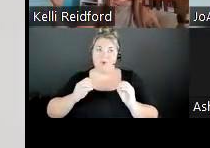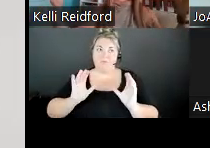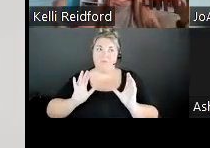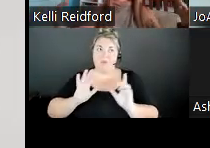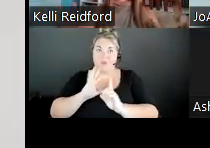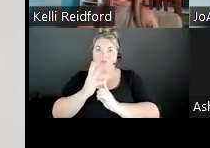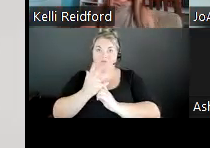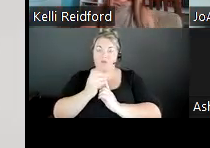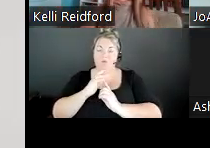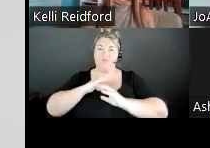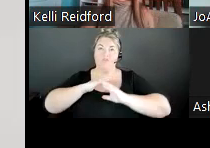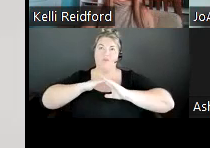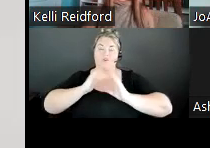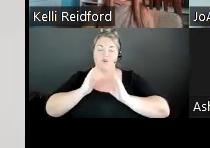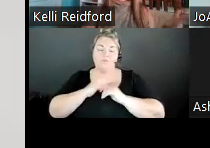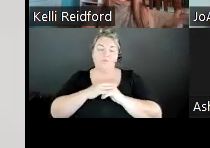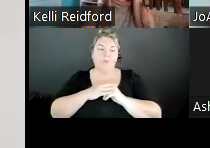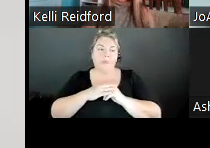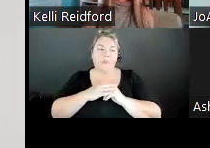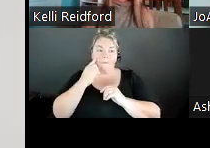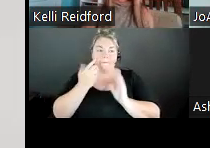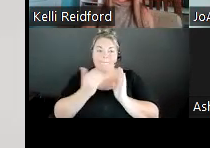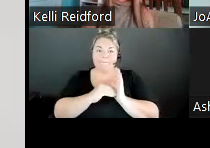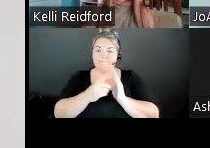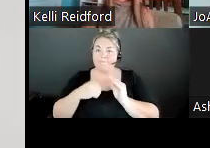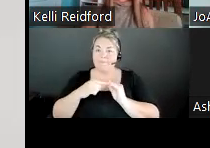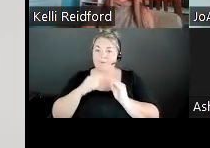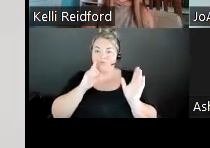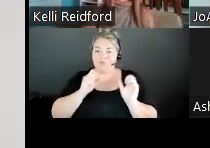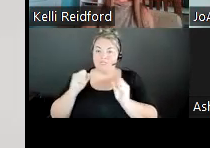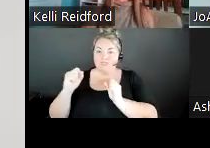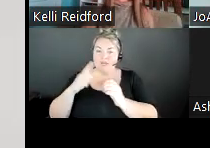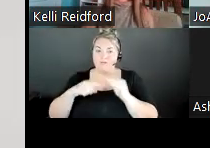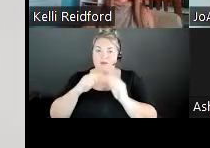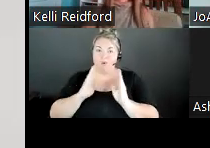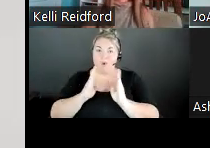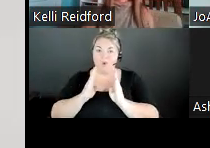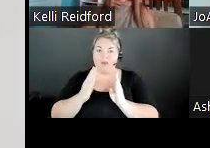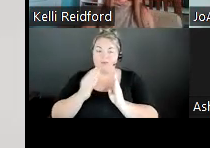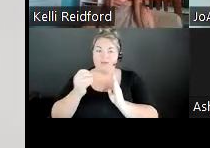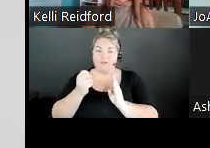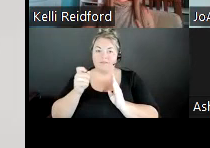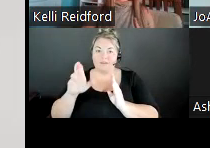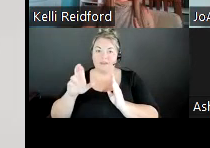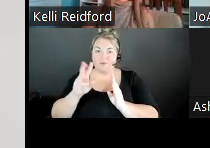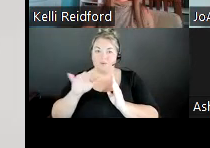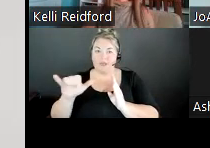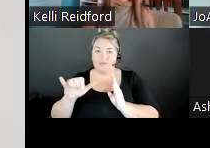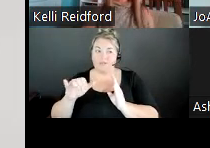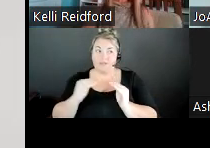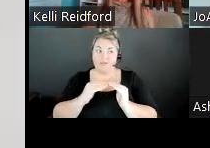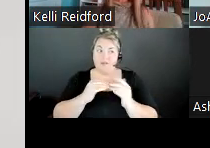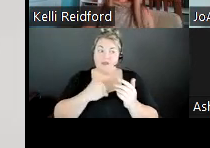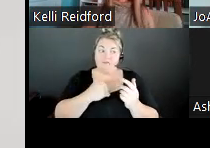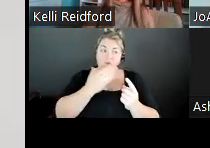claustrophobic or sheltered. Thinking, again, about strategically about the hallways and stairways, either having them well lit